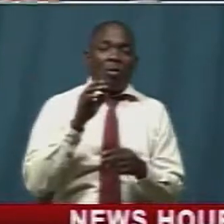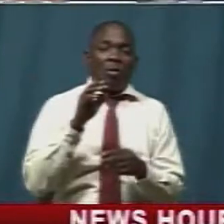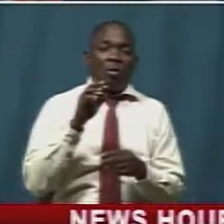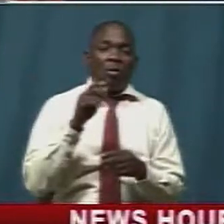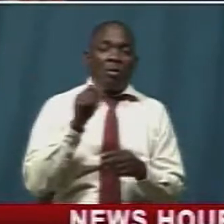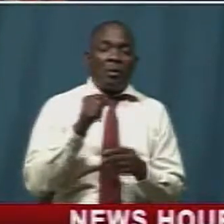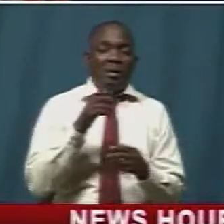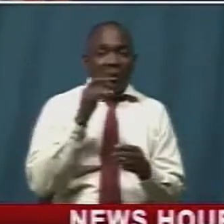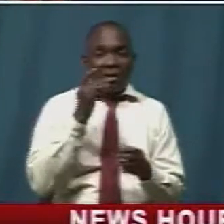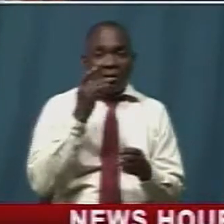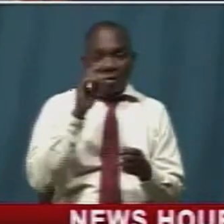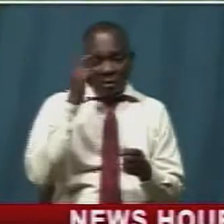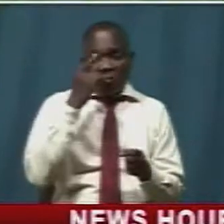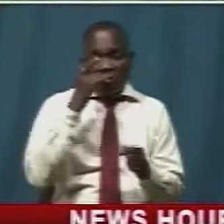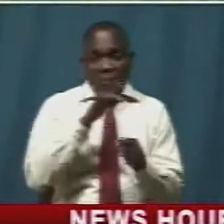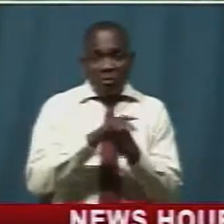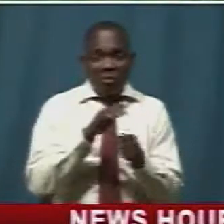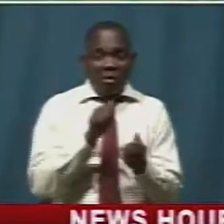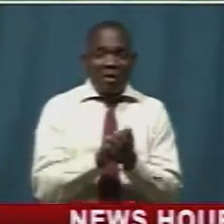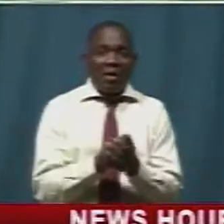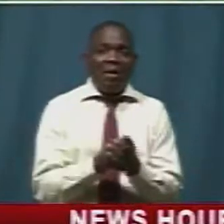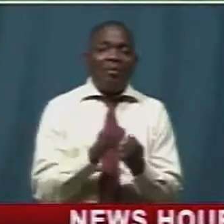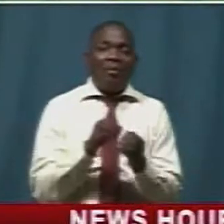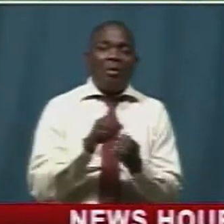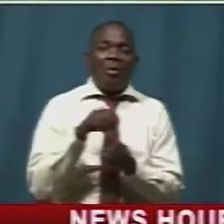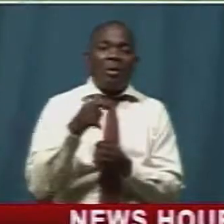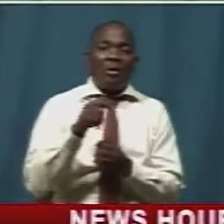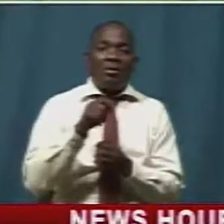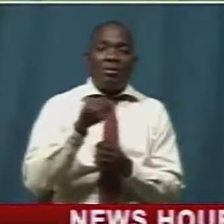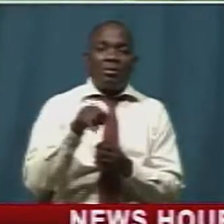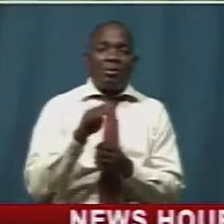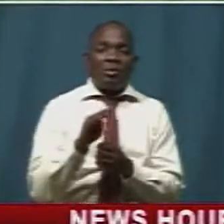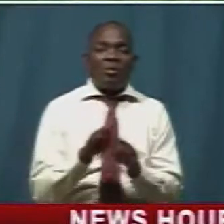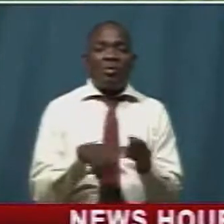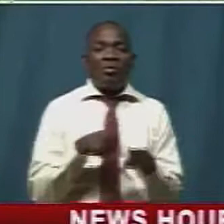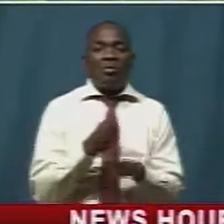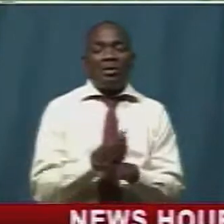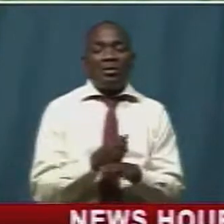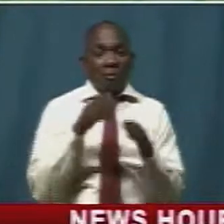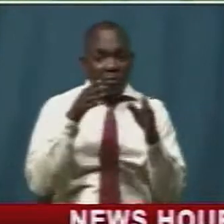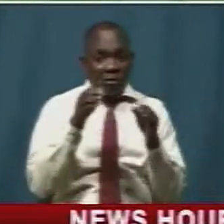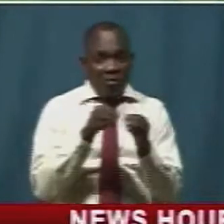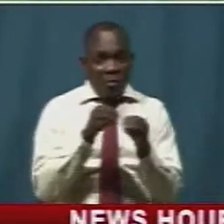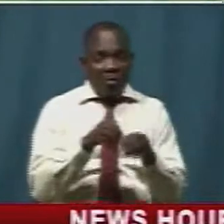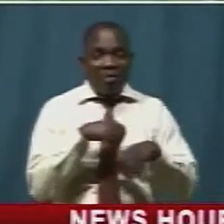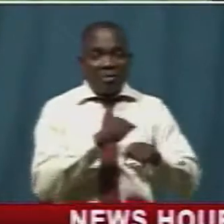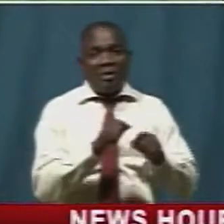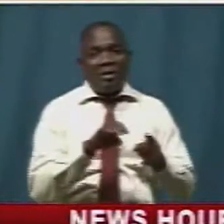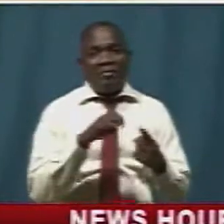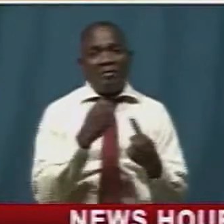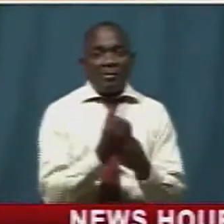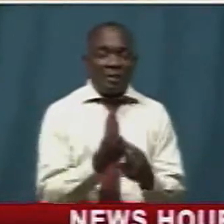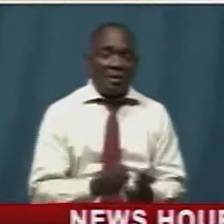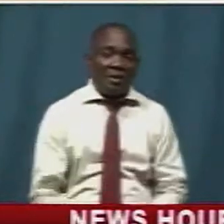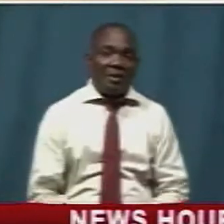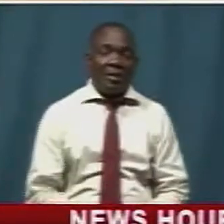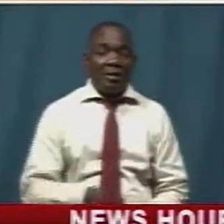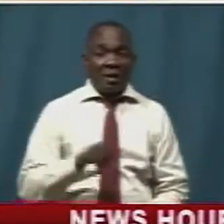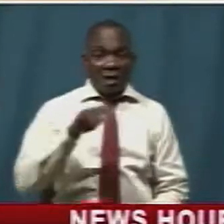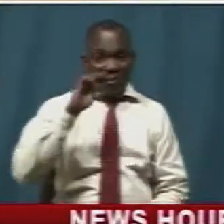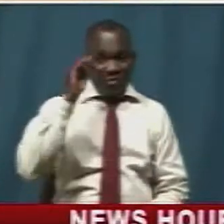of government's pledge to ensure that more green jobs are created with much focus on protecting the environment. The